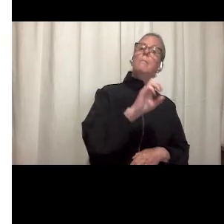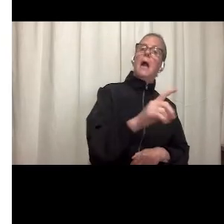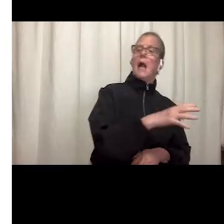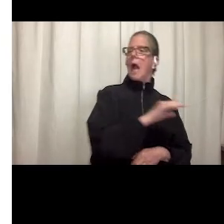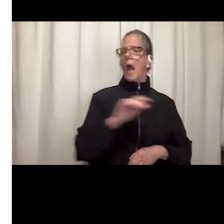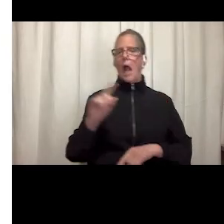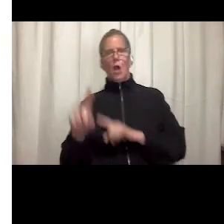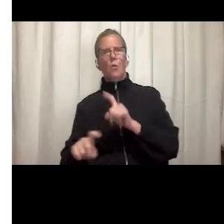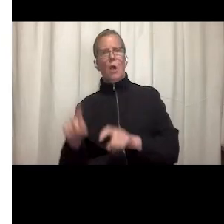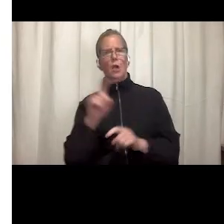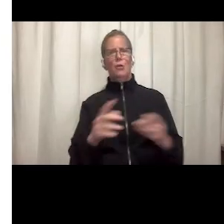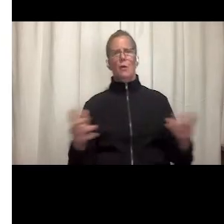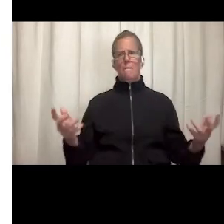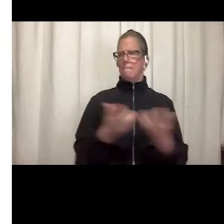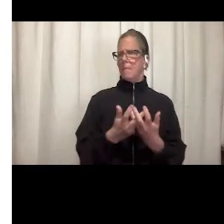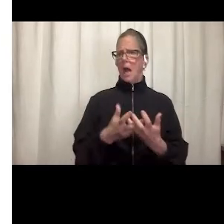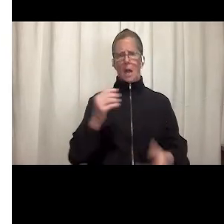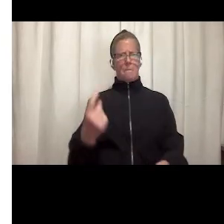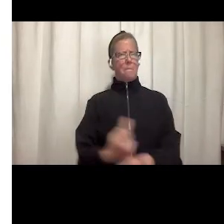be contextually appropriate.